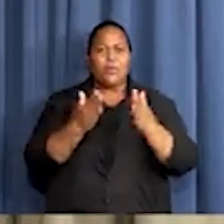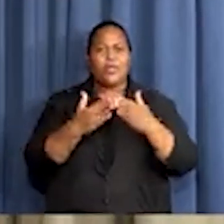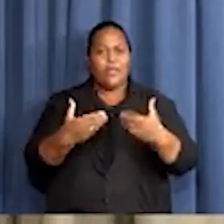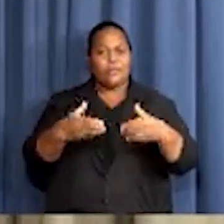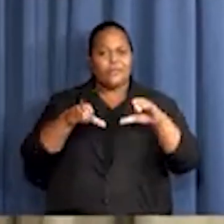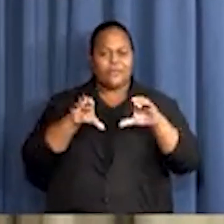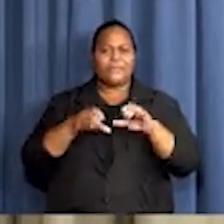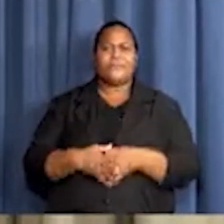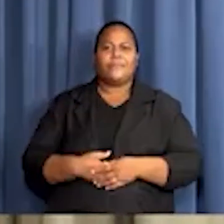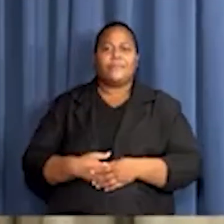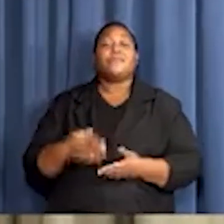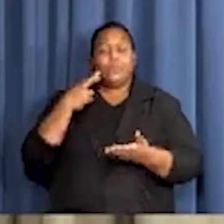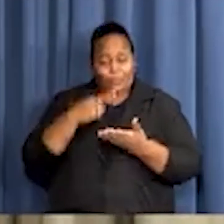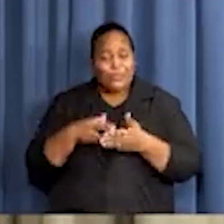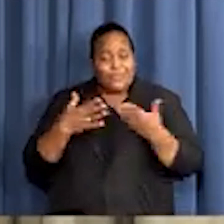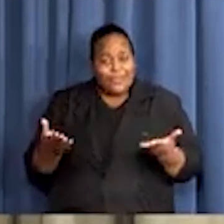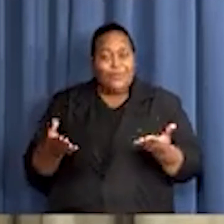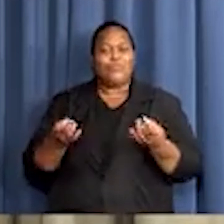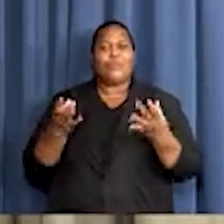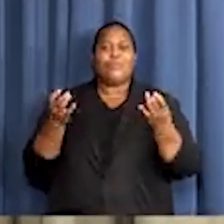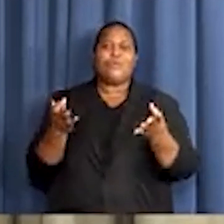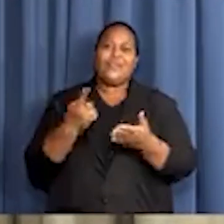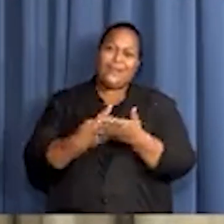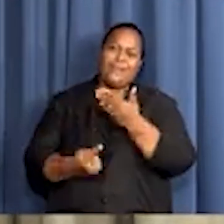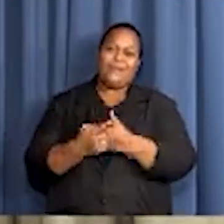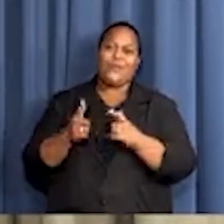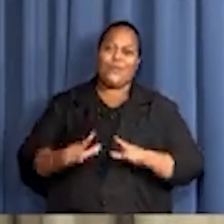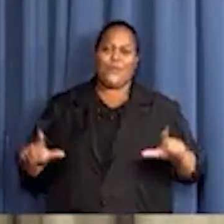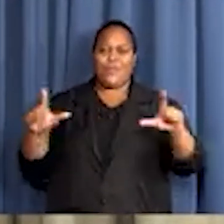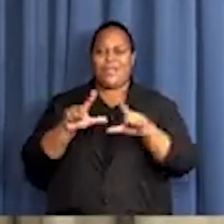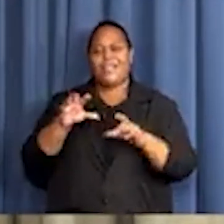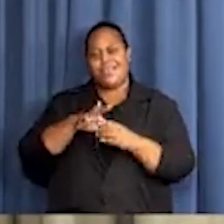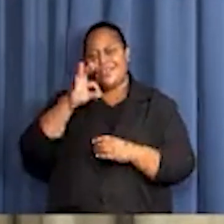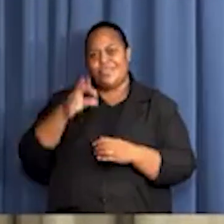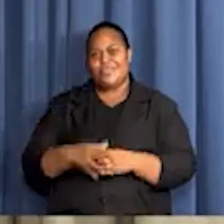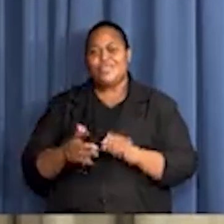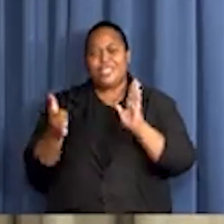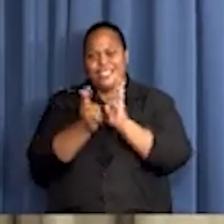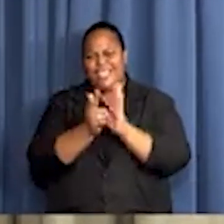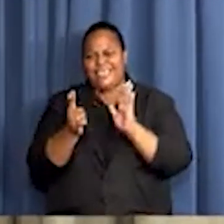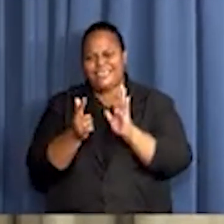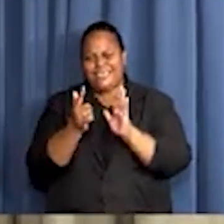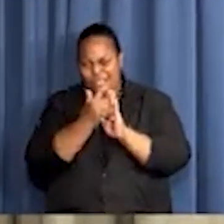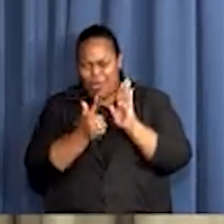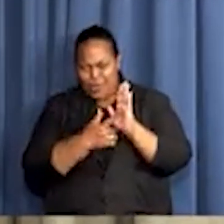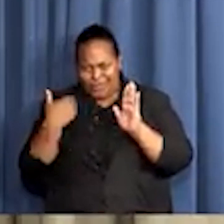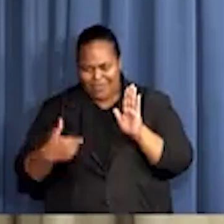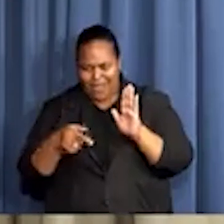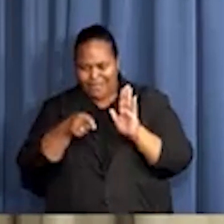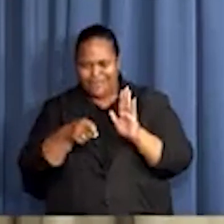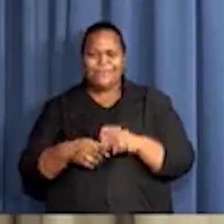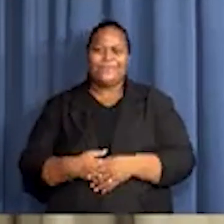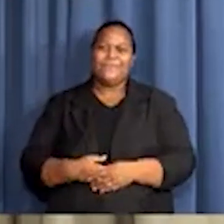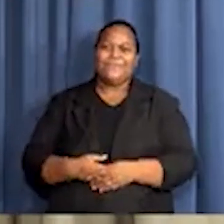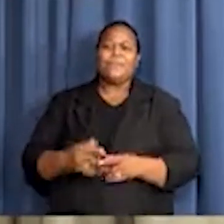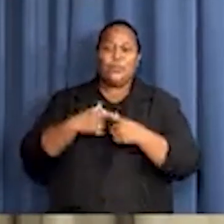that preparations are now underway for local elections, particularly on the legal aspects of it. We will provide